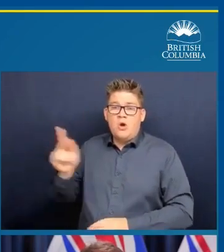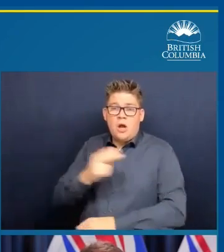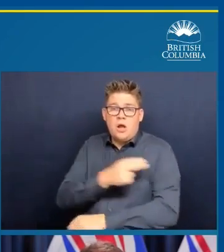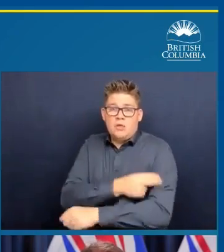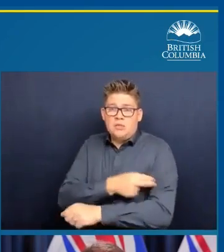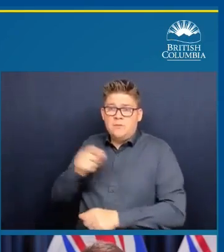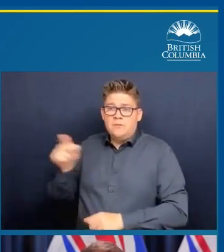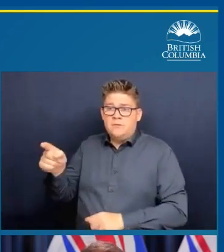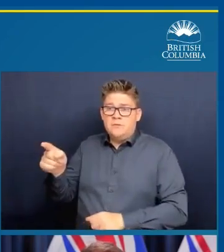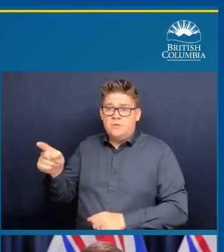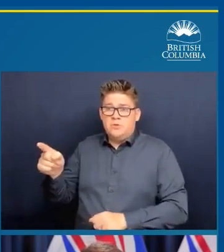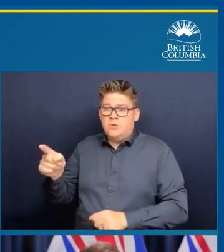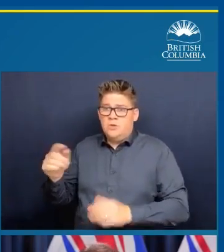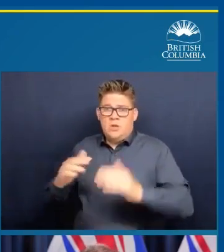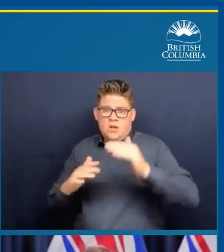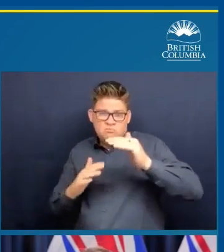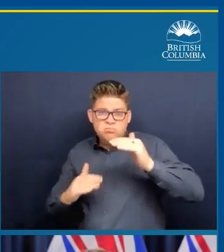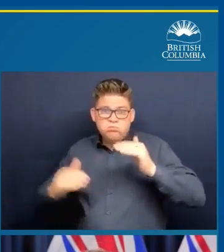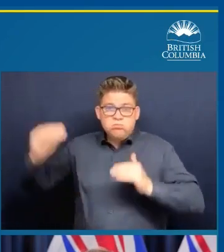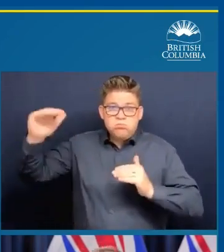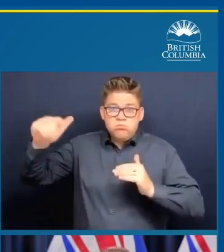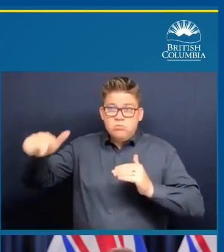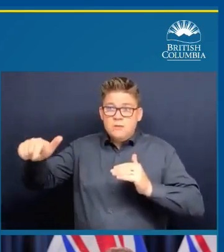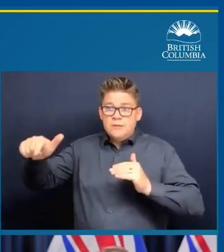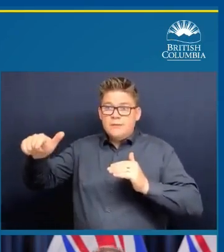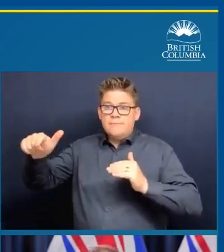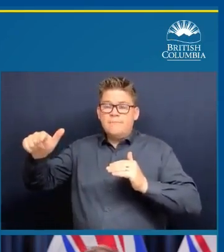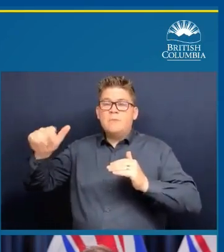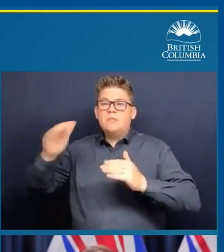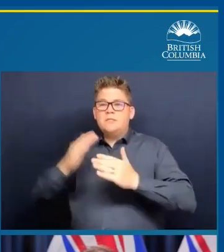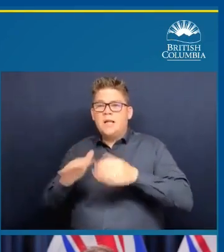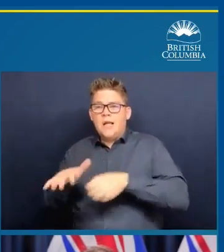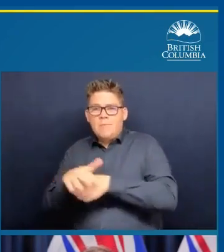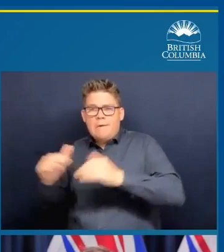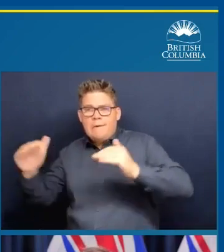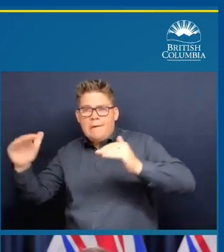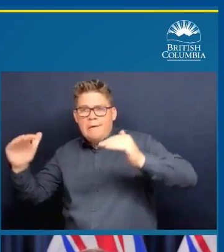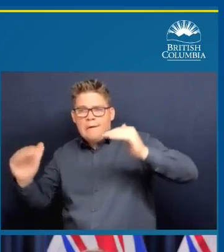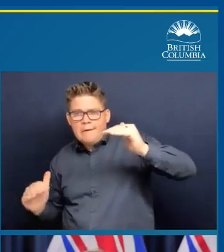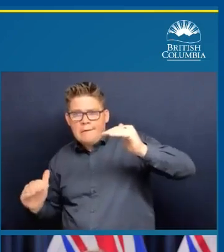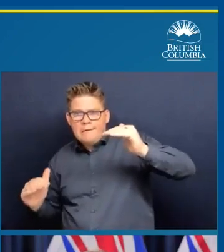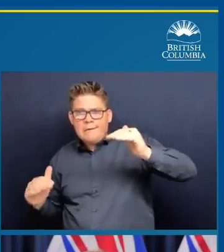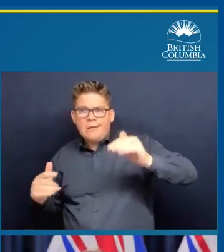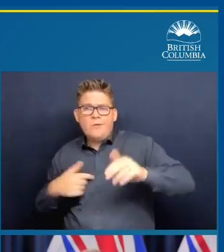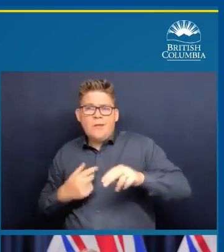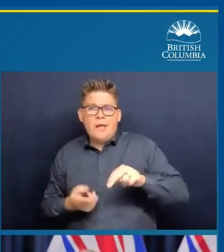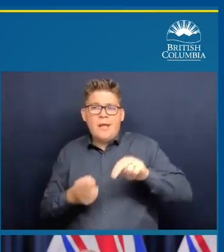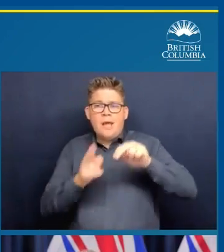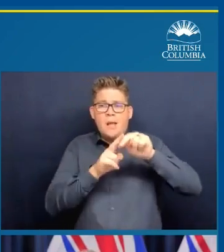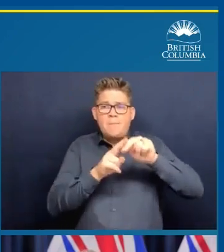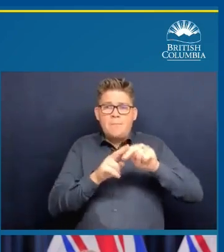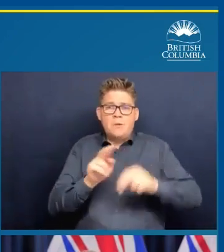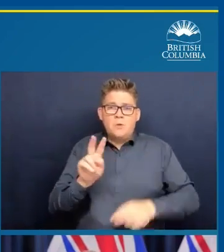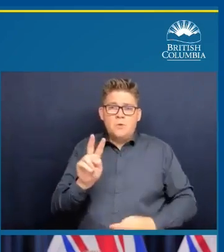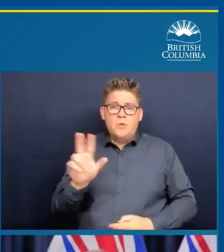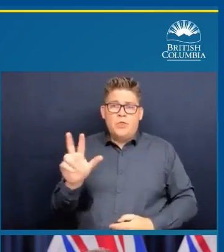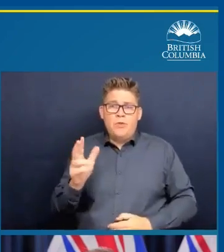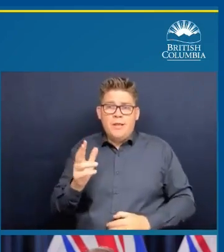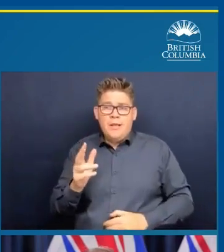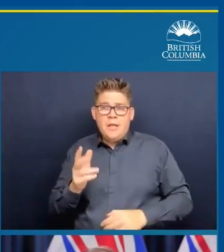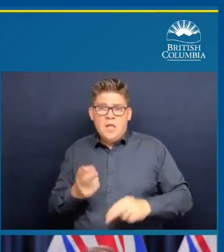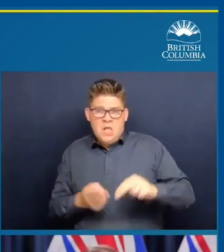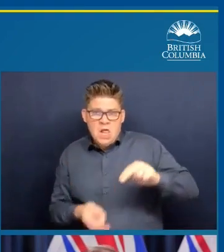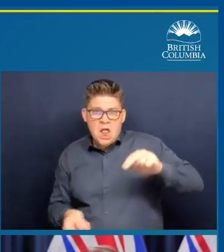under capacity for that because there's a small number of beds, and the reduction or 2 or 3 can significantly change those